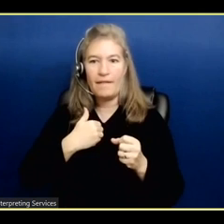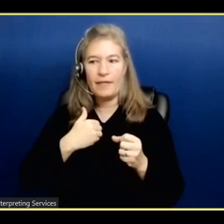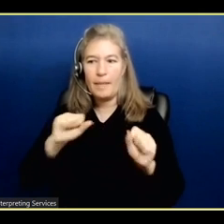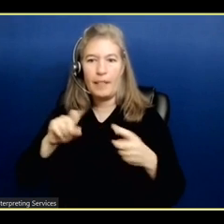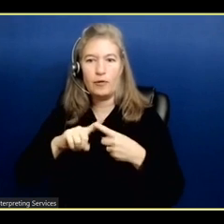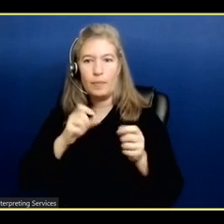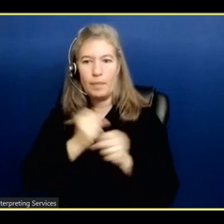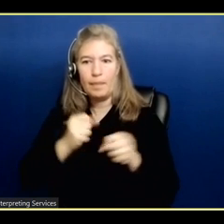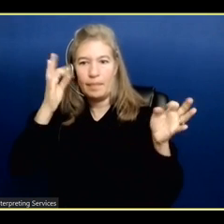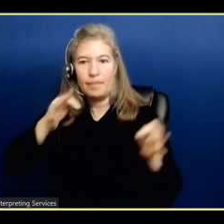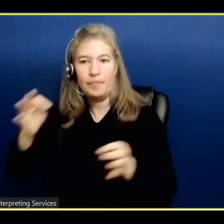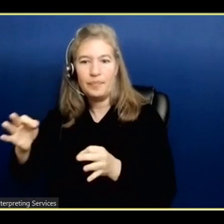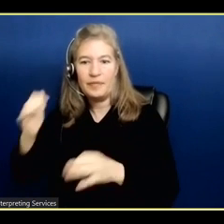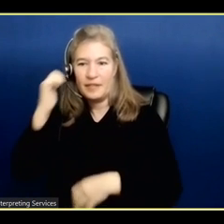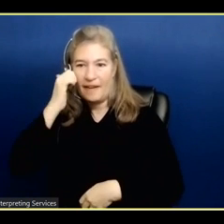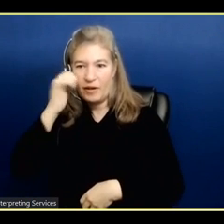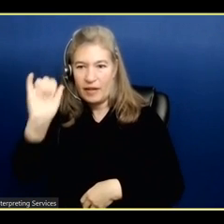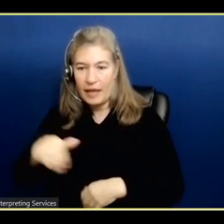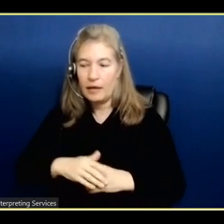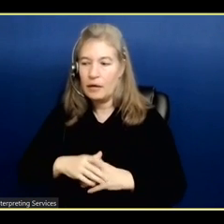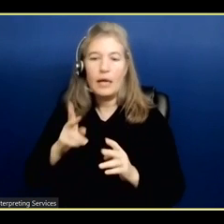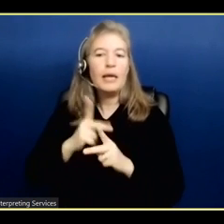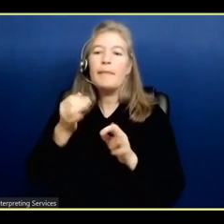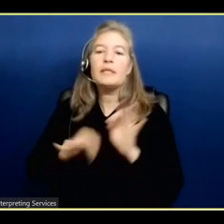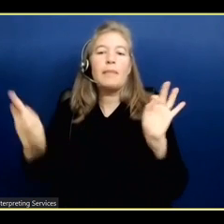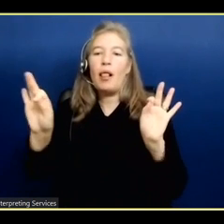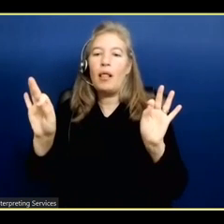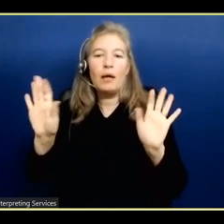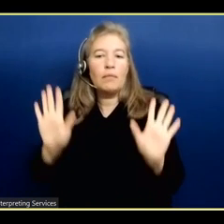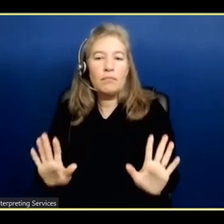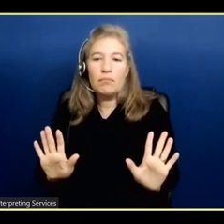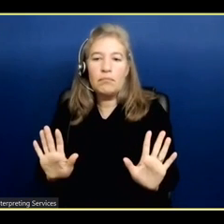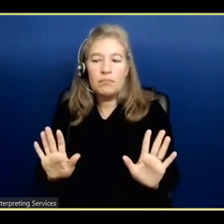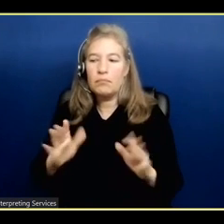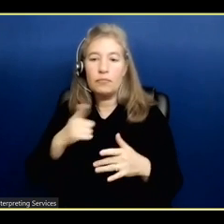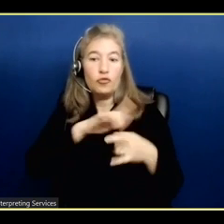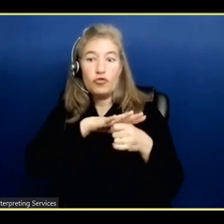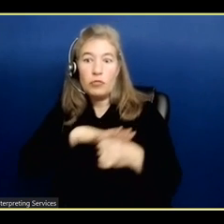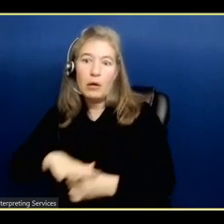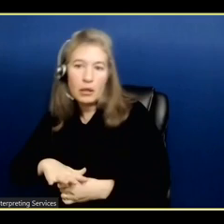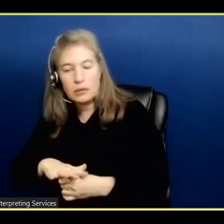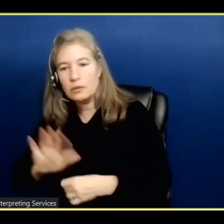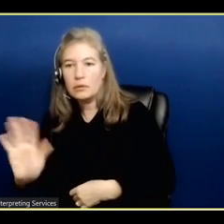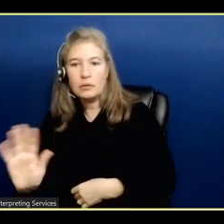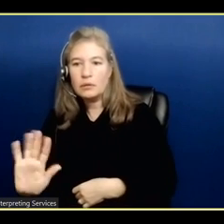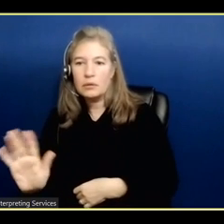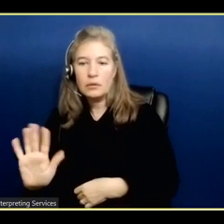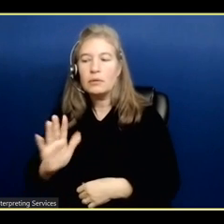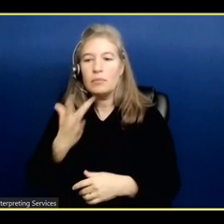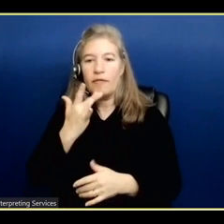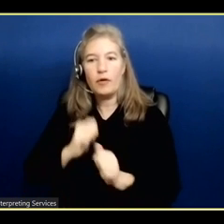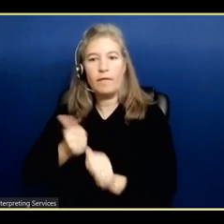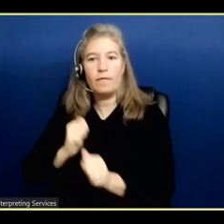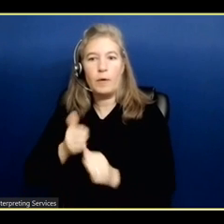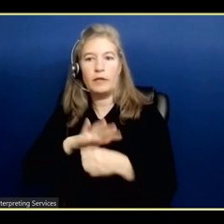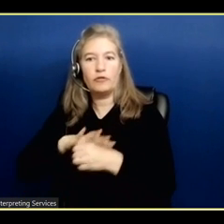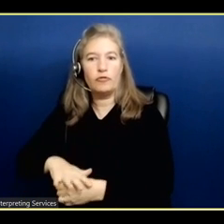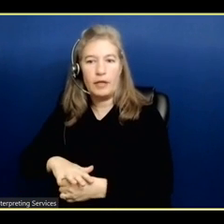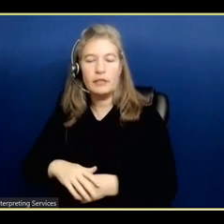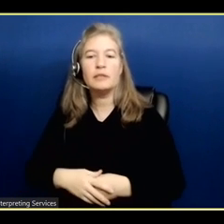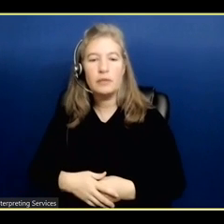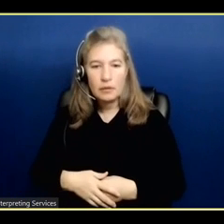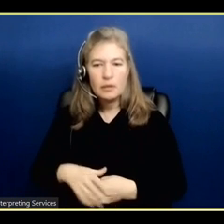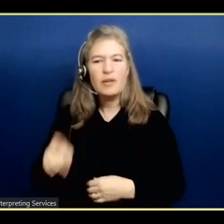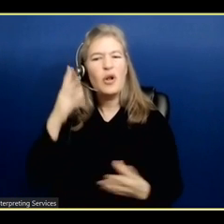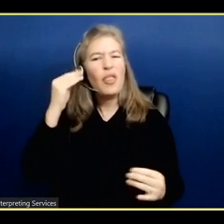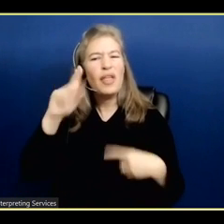it simple. People are stressed, so making it easy to apply is better for them and better for you as grantmakers. Think